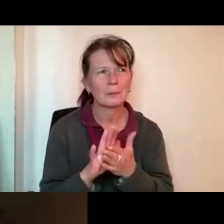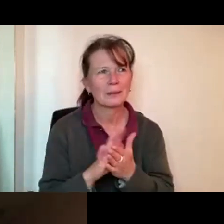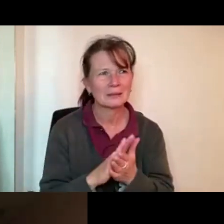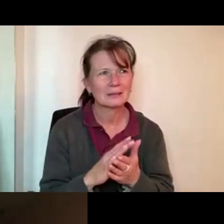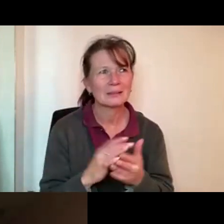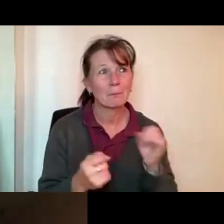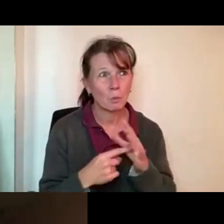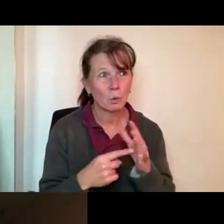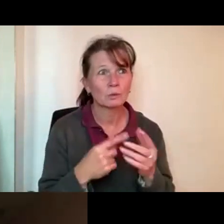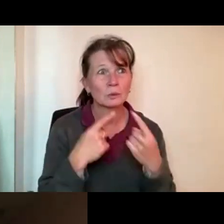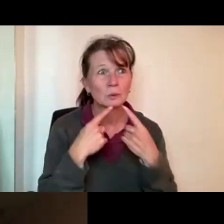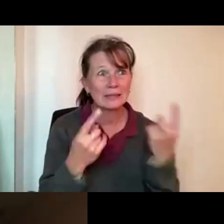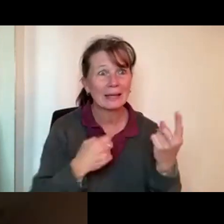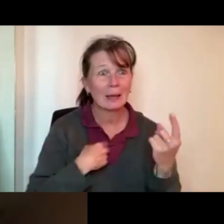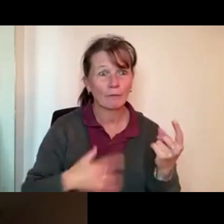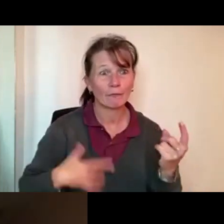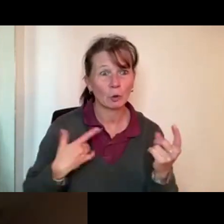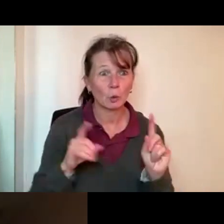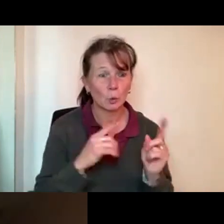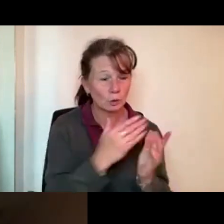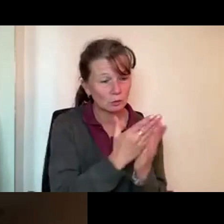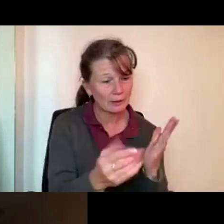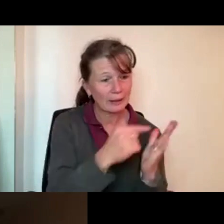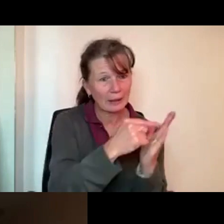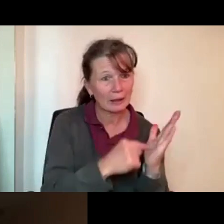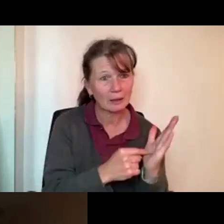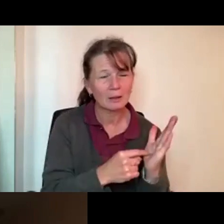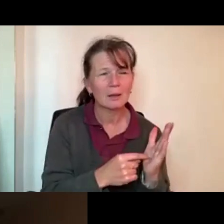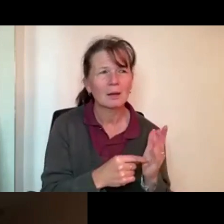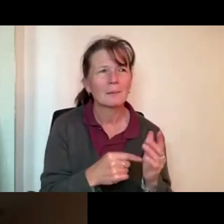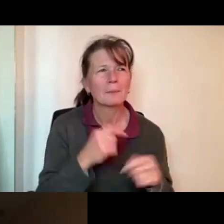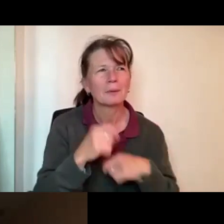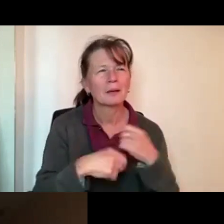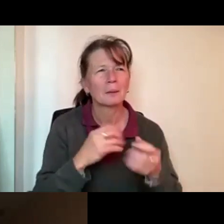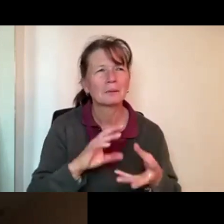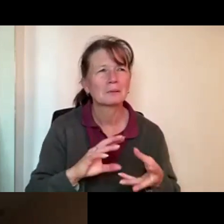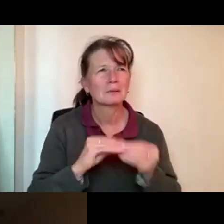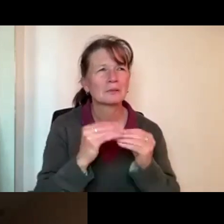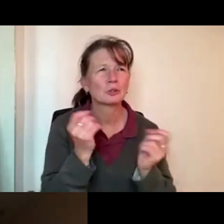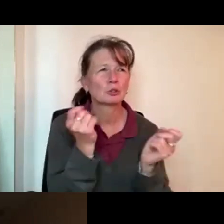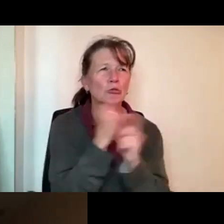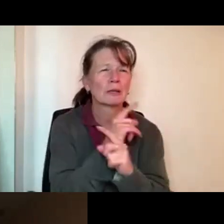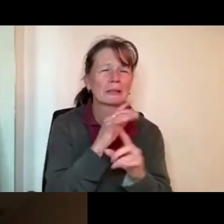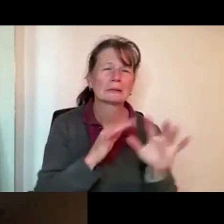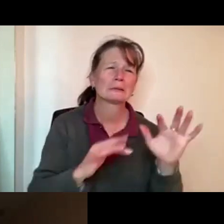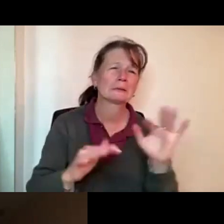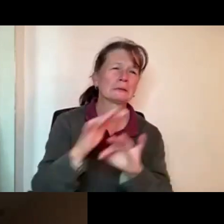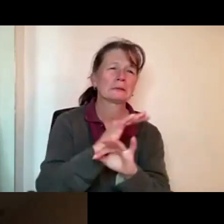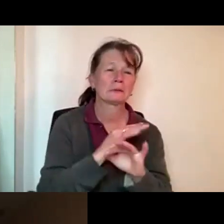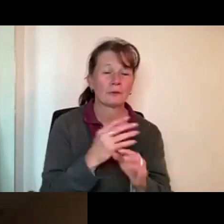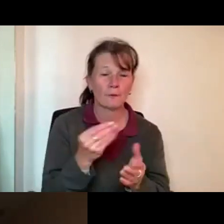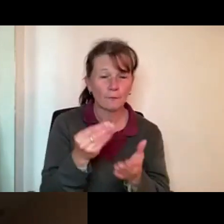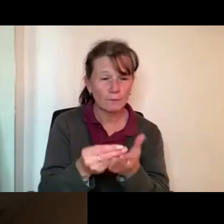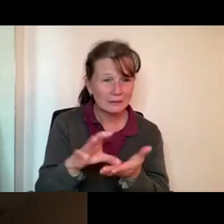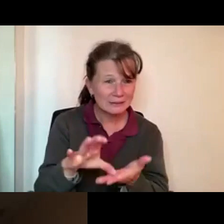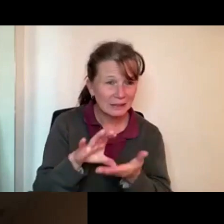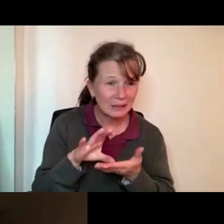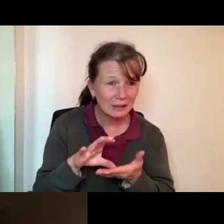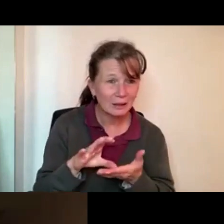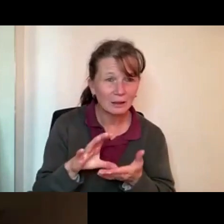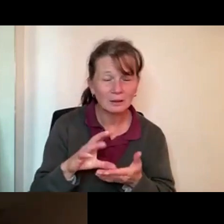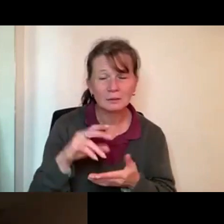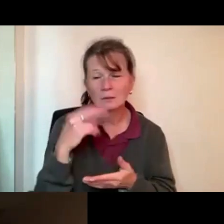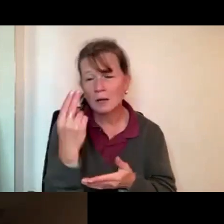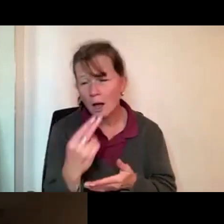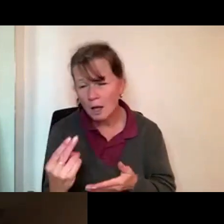then there is a kind of strange atmosphere around funding and the arts and charitable status